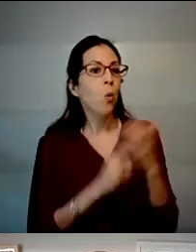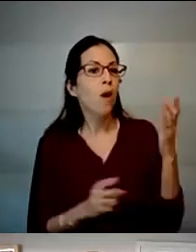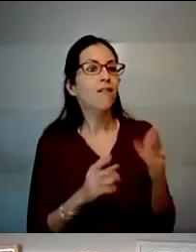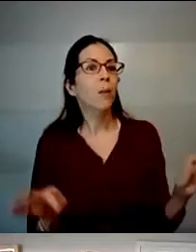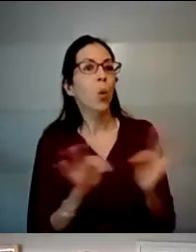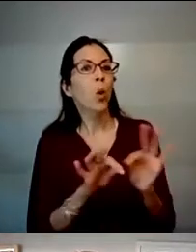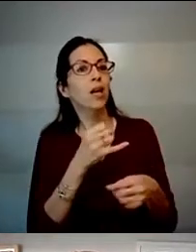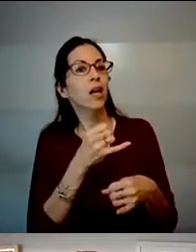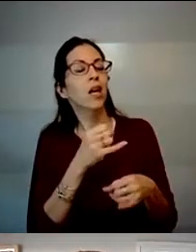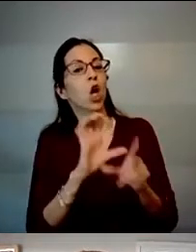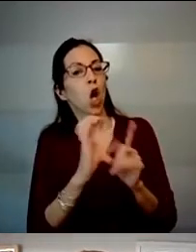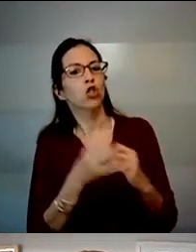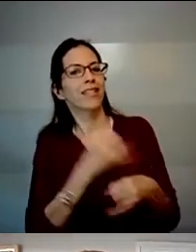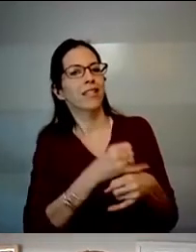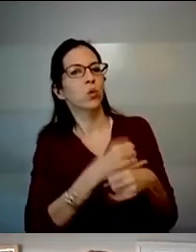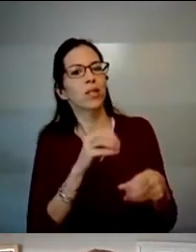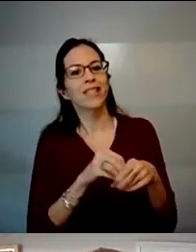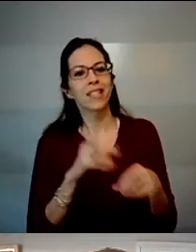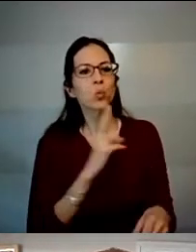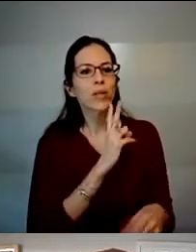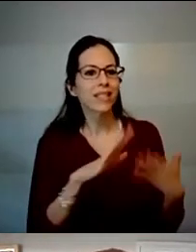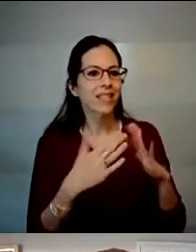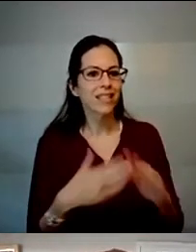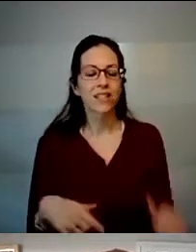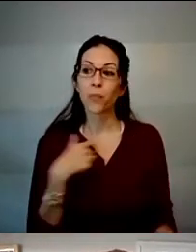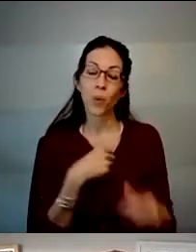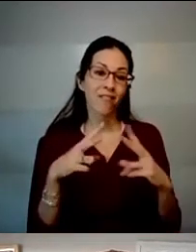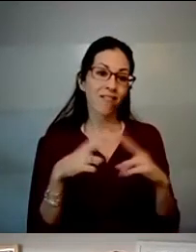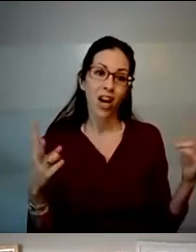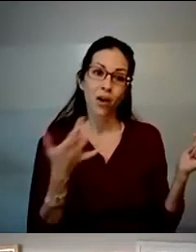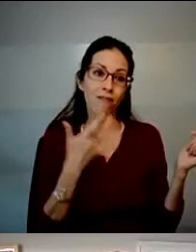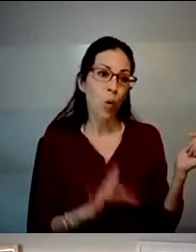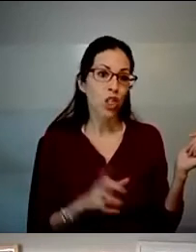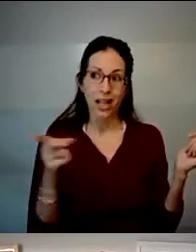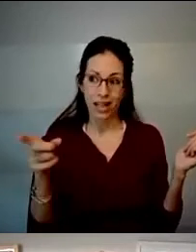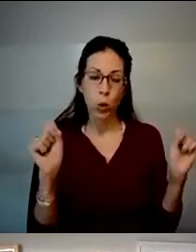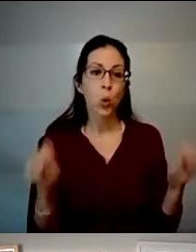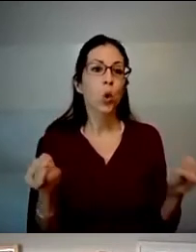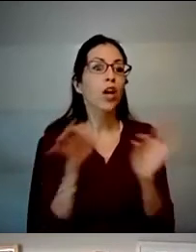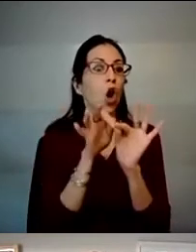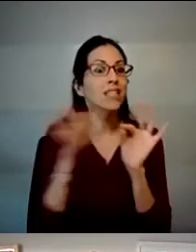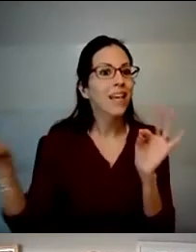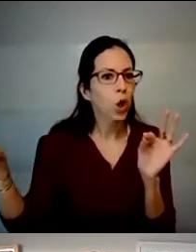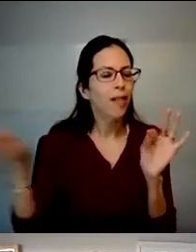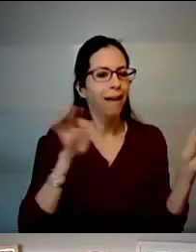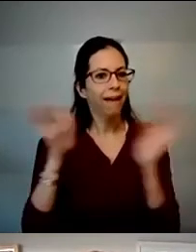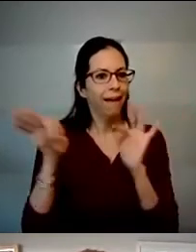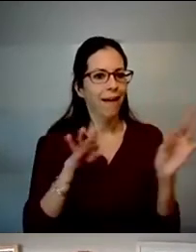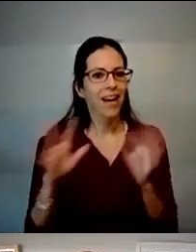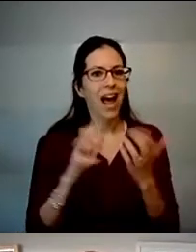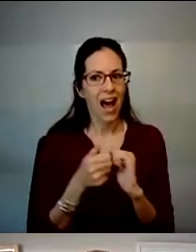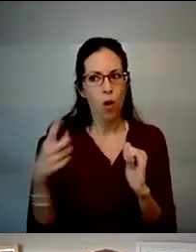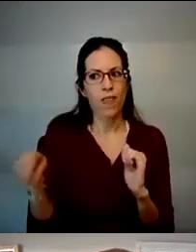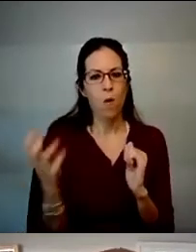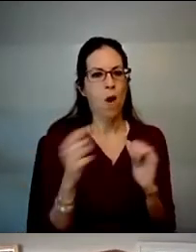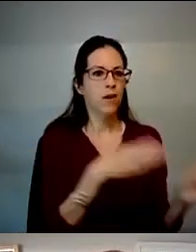Twin Cities. You know, we were very fortunate that they were able to articulate kind of how they wanted to pivot. And of